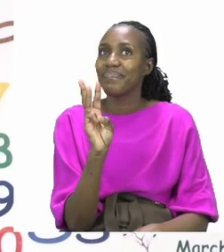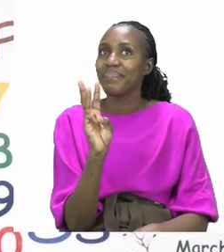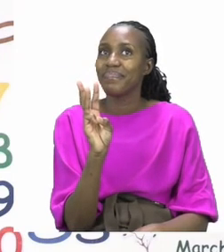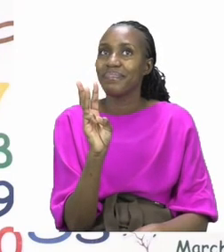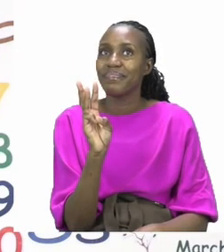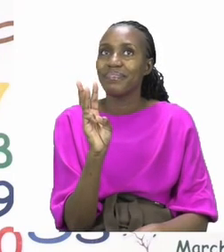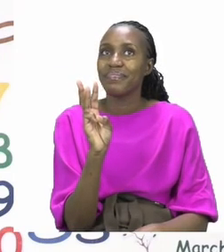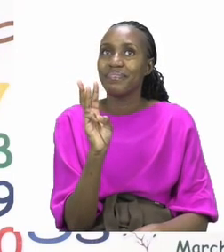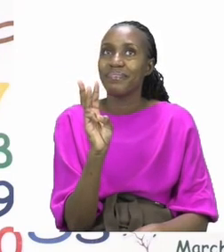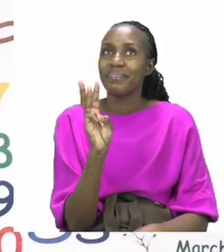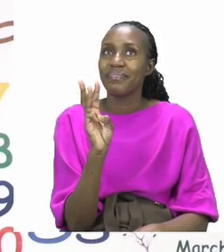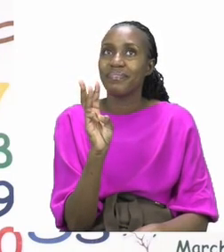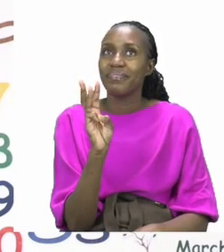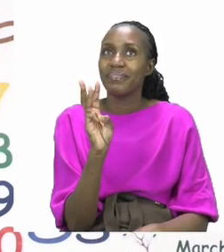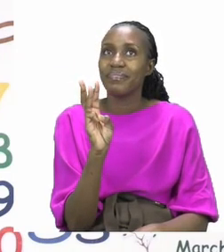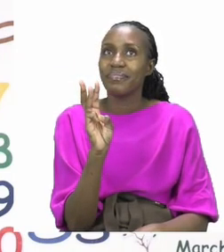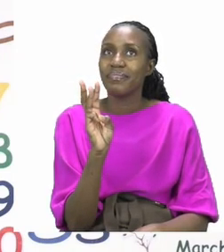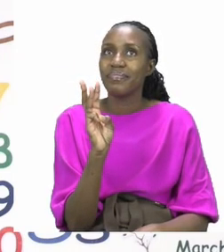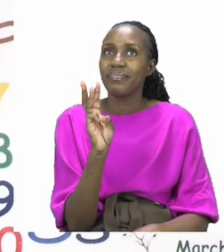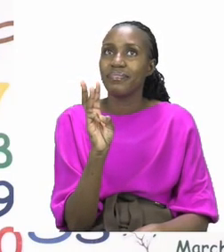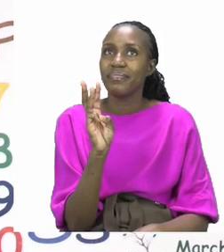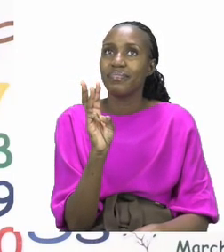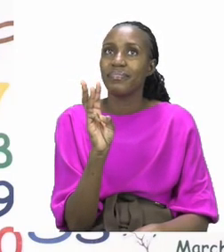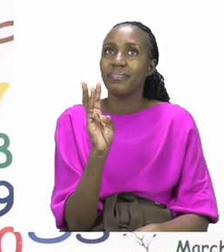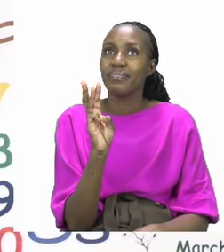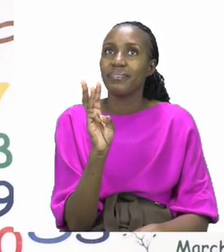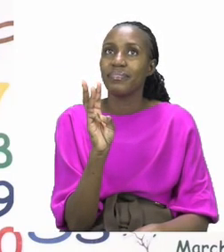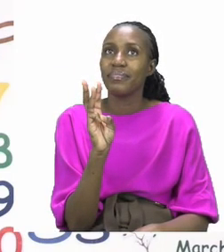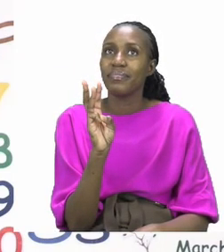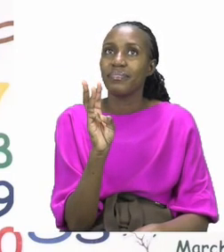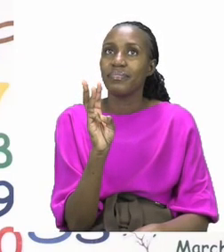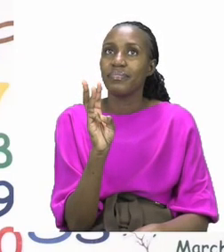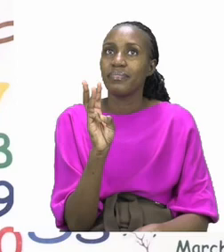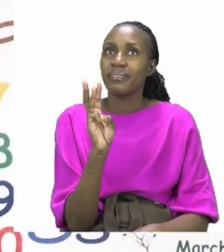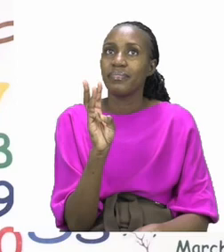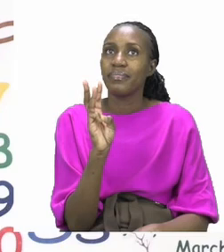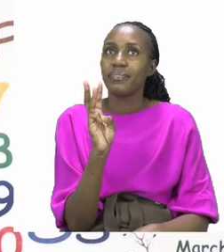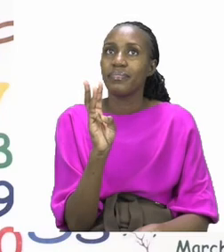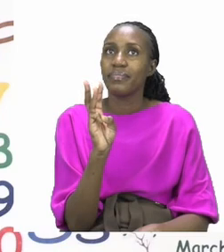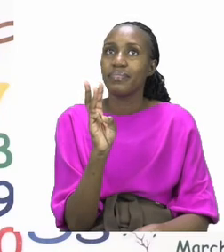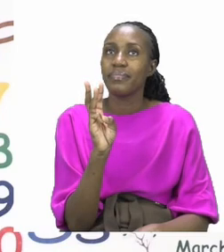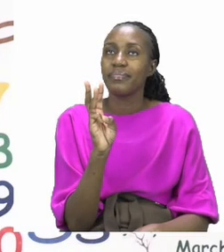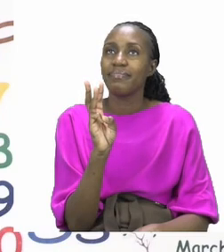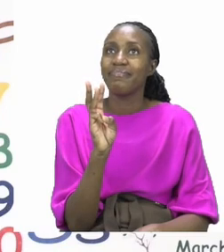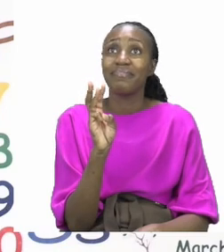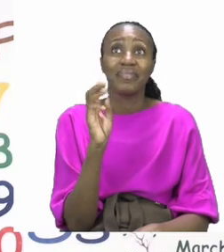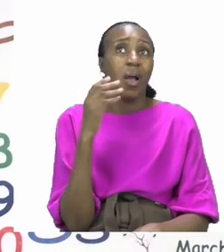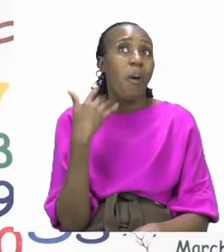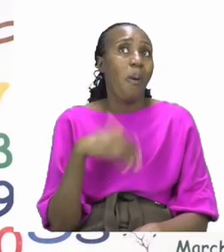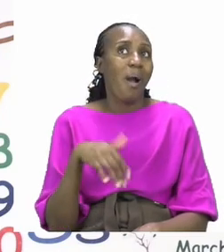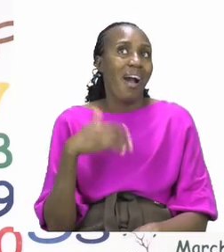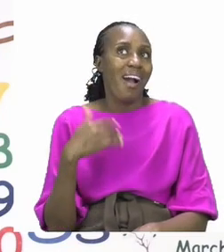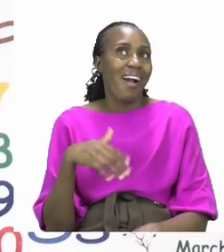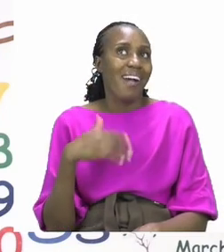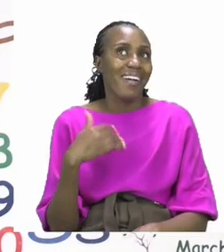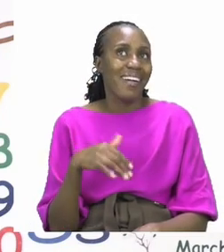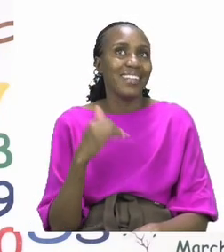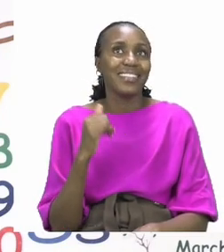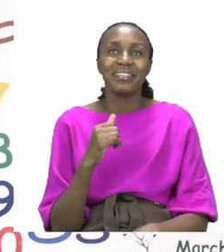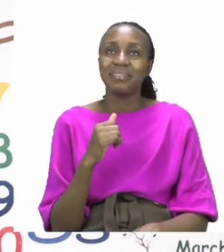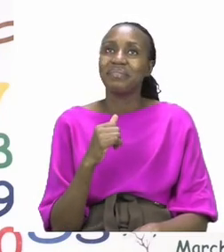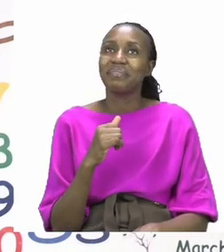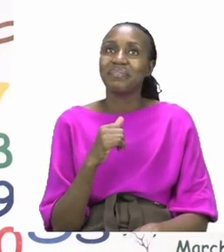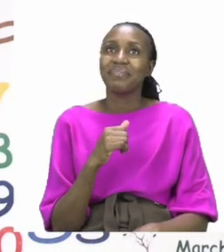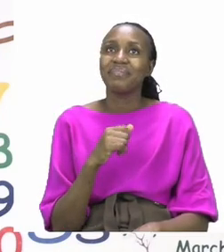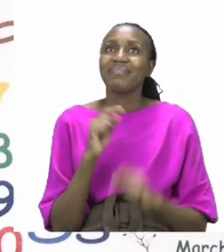is 6. Wow, we're getting closer and closer. Then